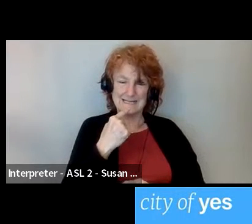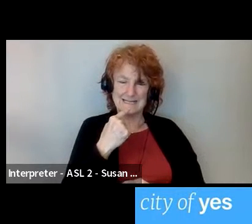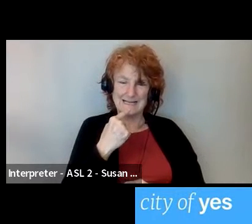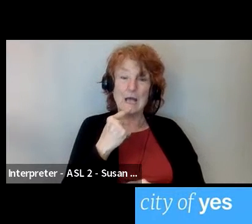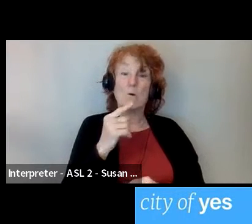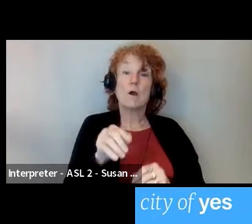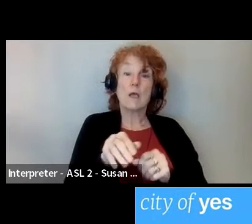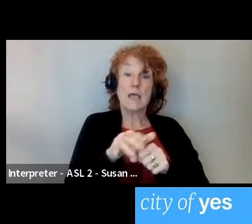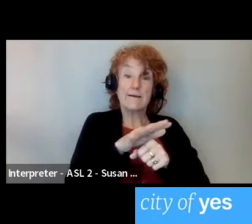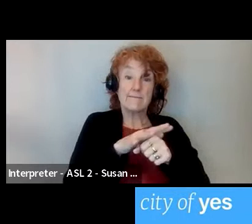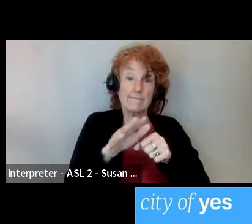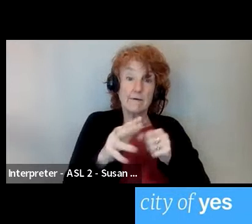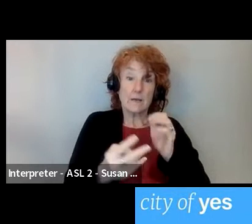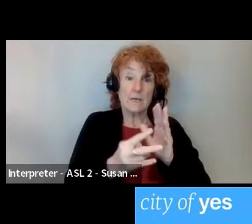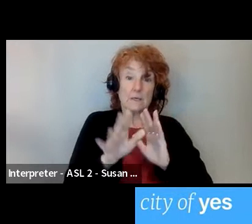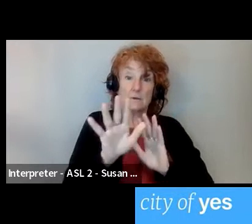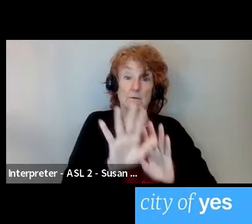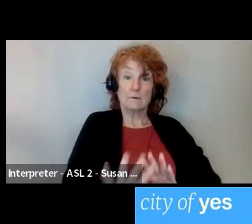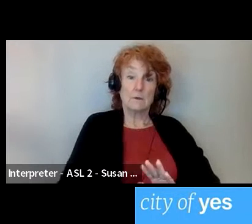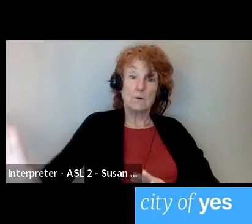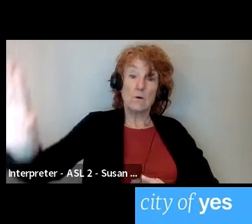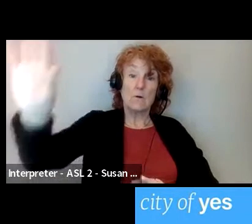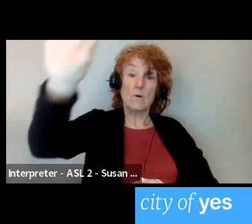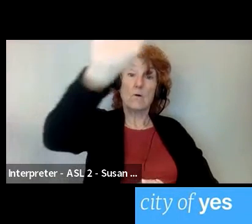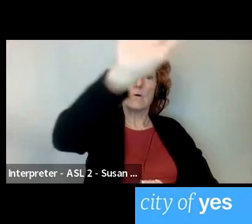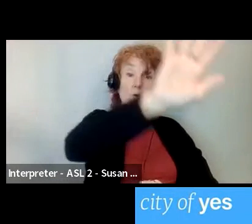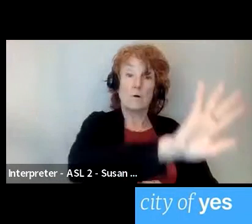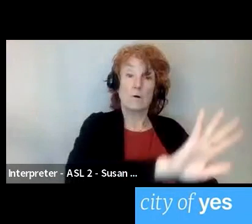citywide. It's the biggest environmental review we've ever done